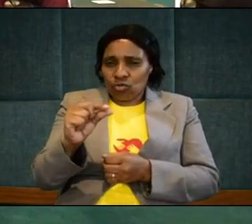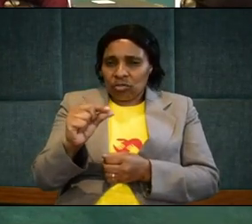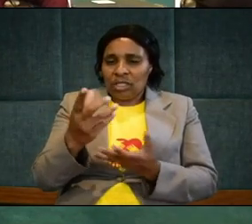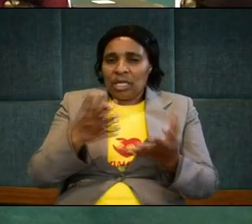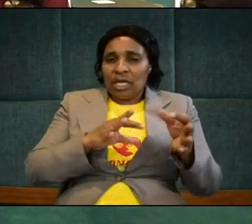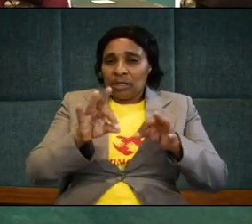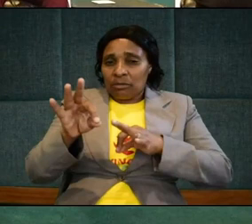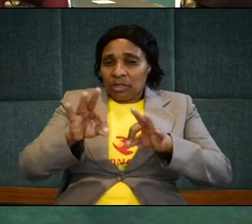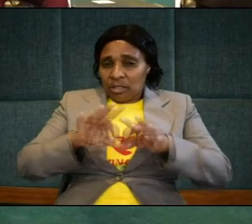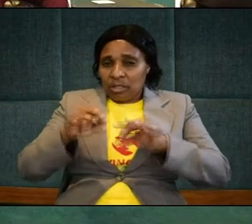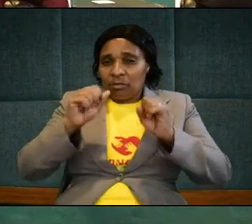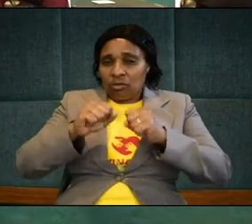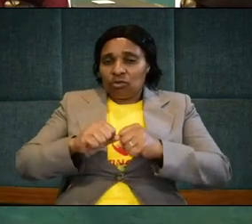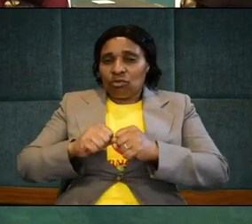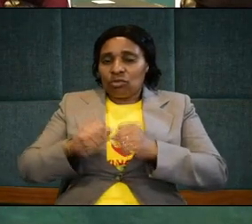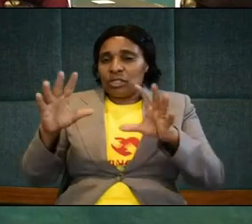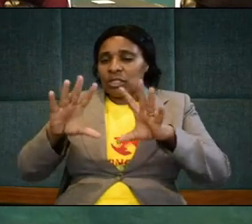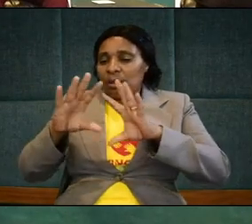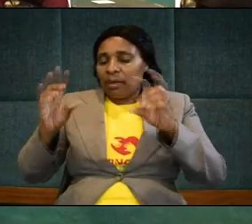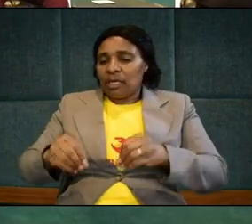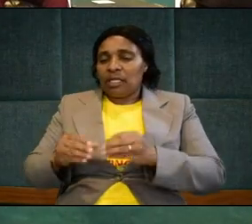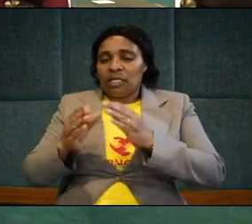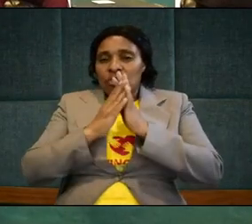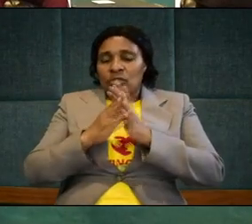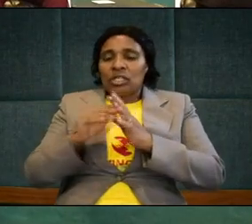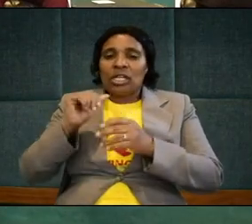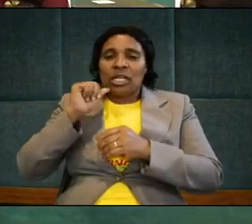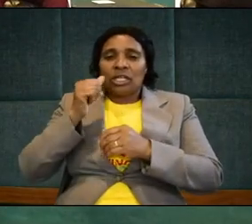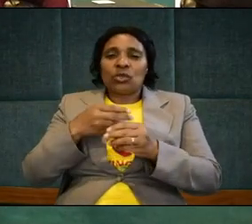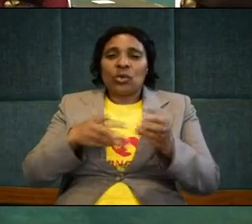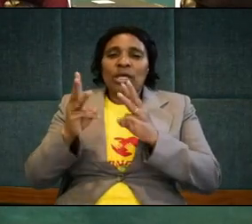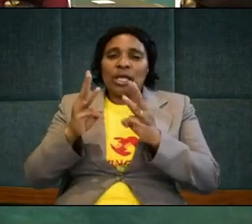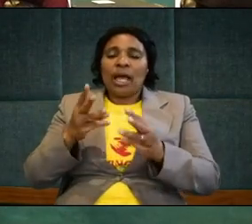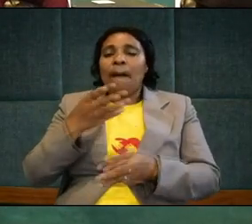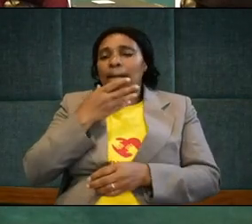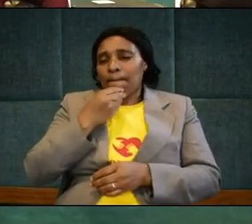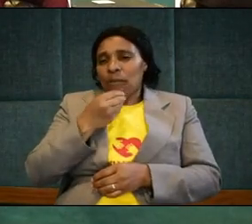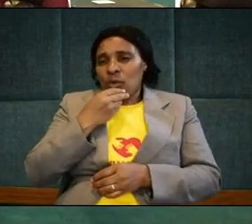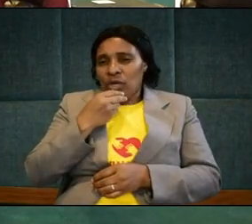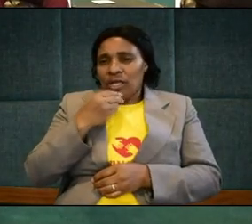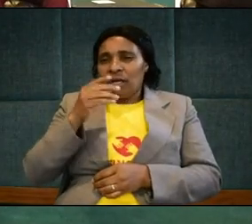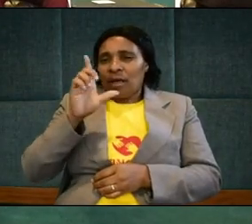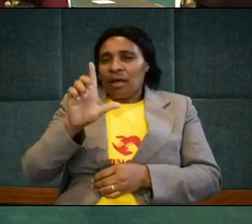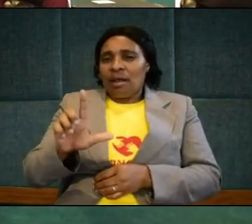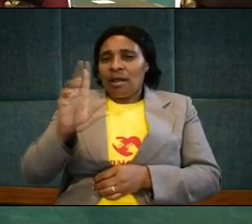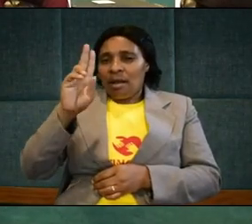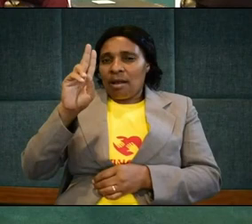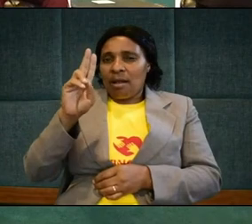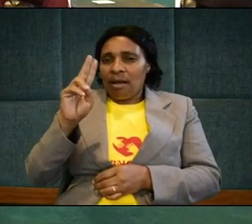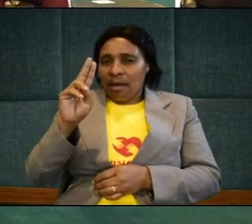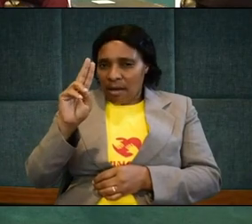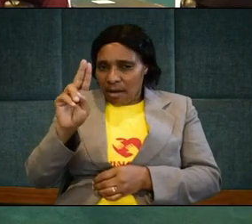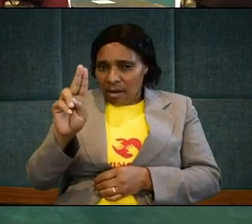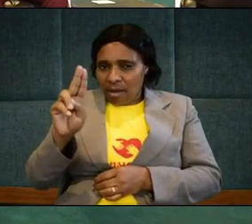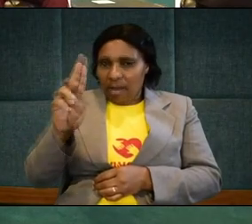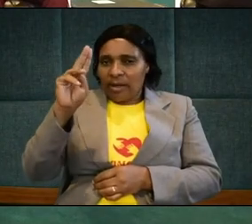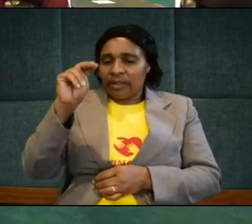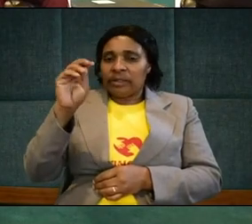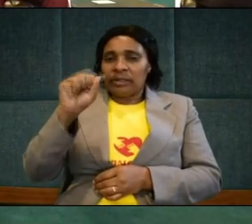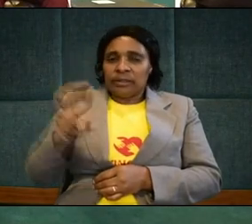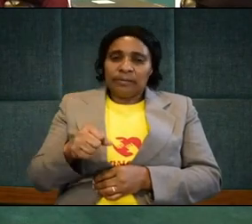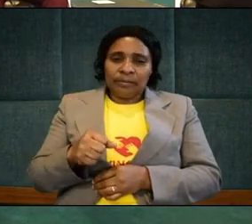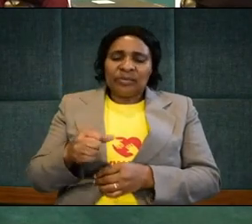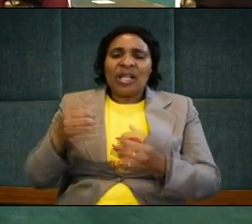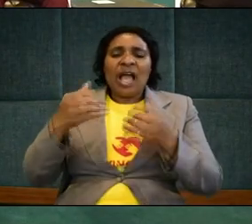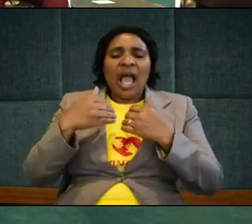segue into the story in a nice way. There's a story of a boy by the name Lance. And Lance had everything going